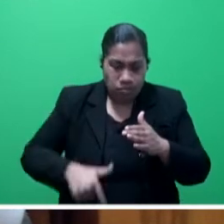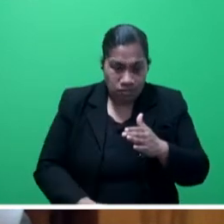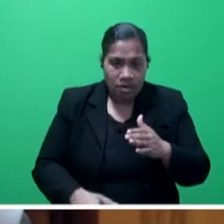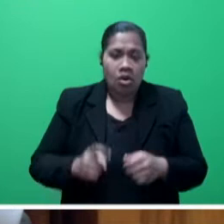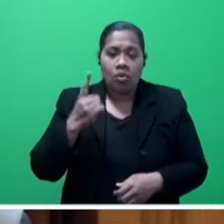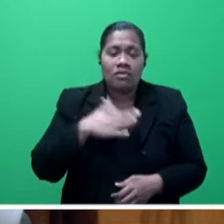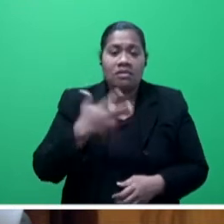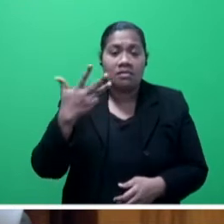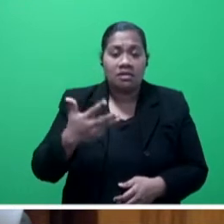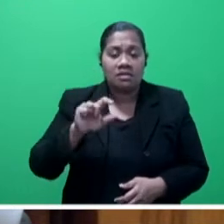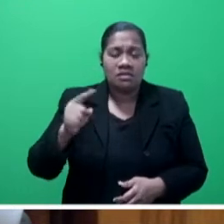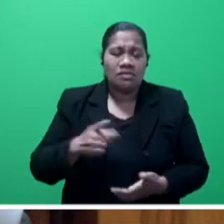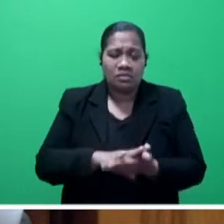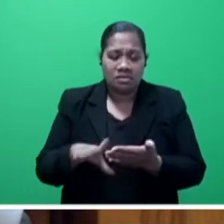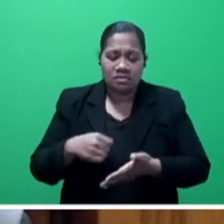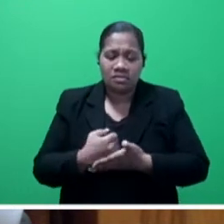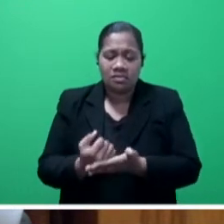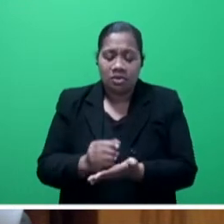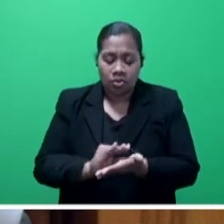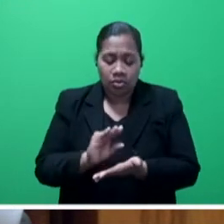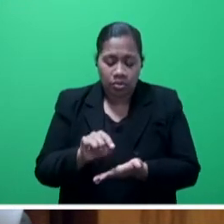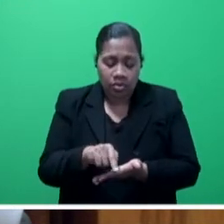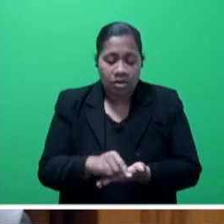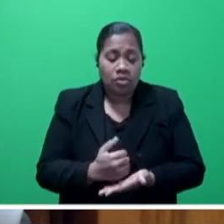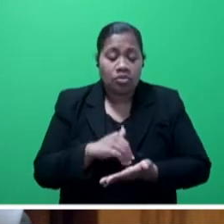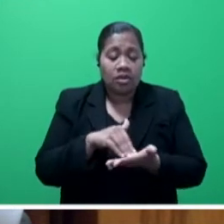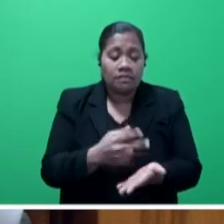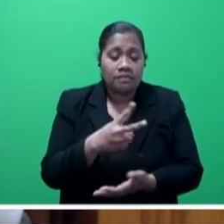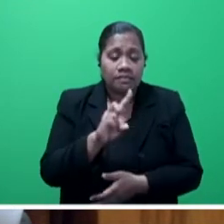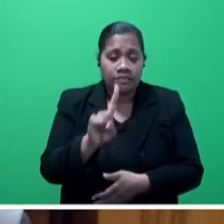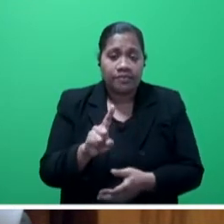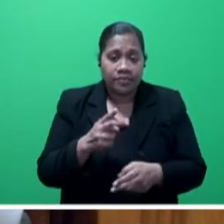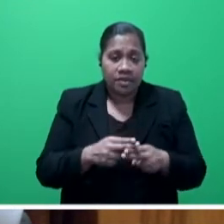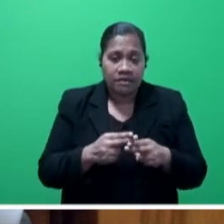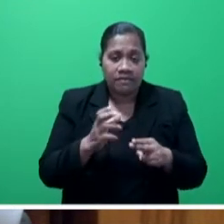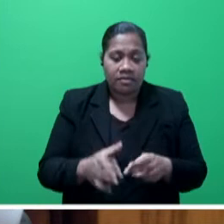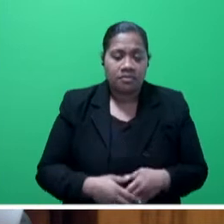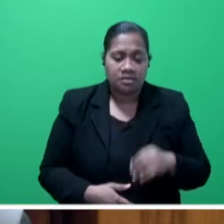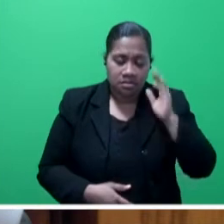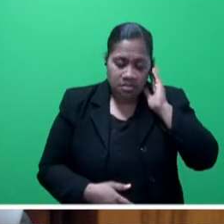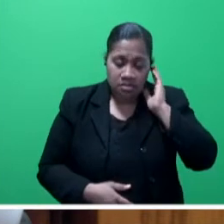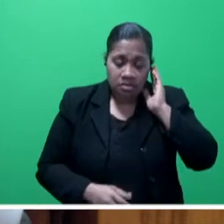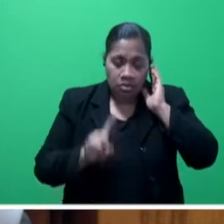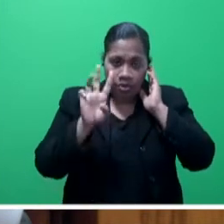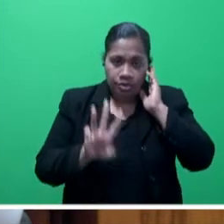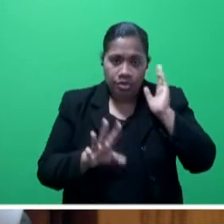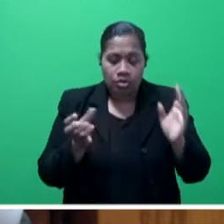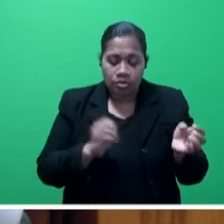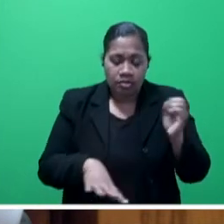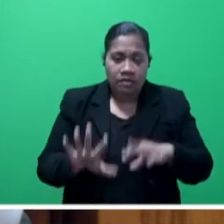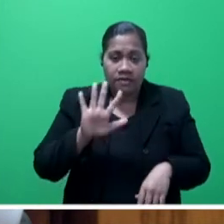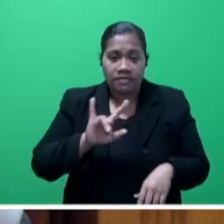have been allocated to assist 21 farmers with one-third contribution of $5,000 to